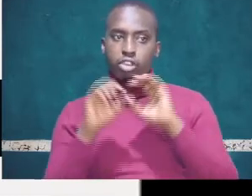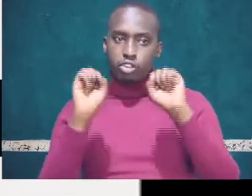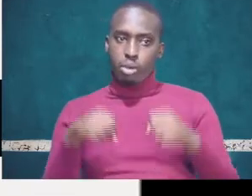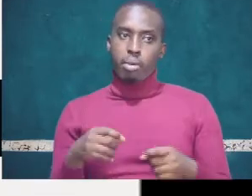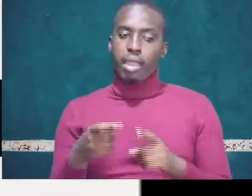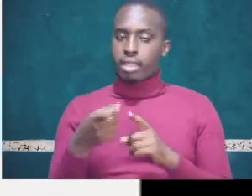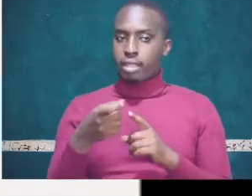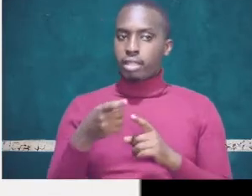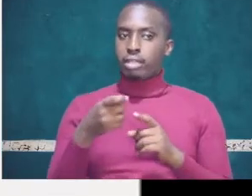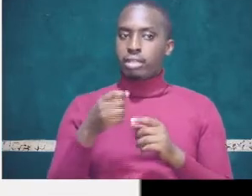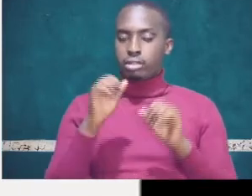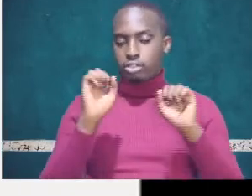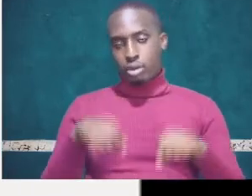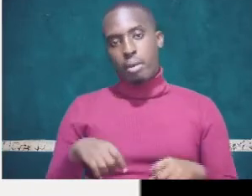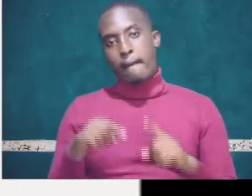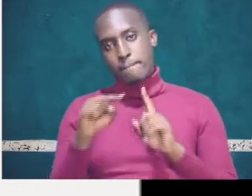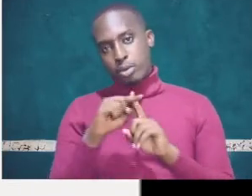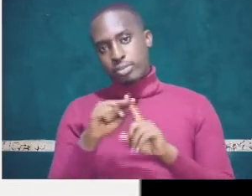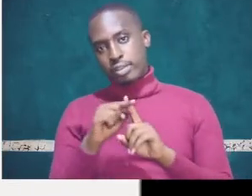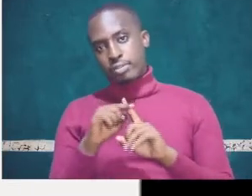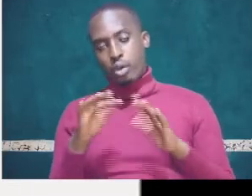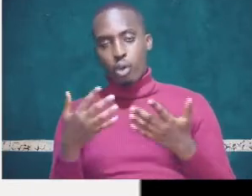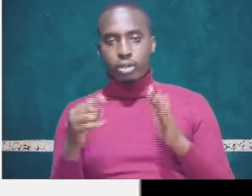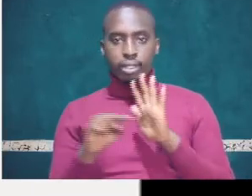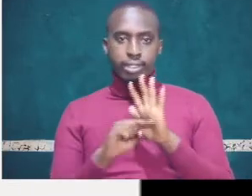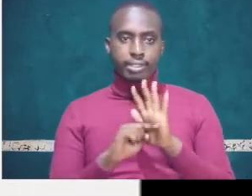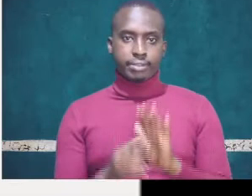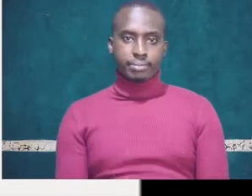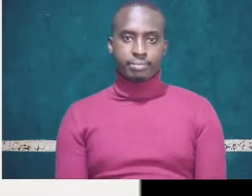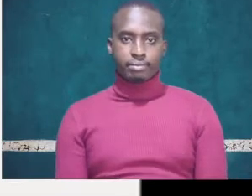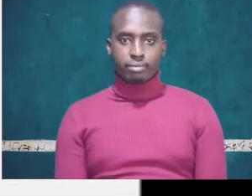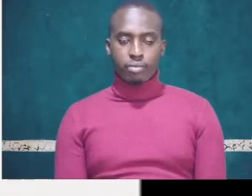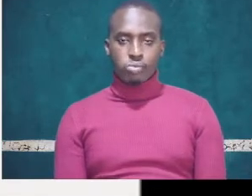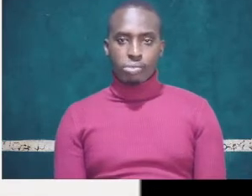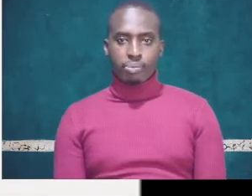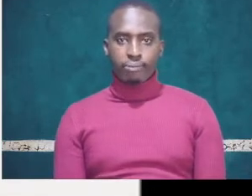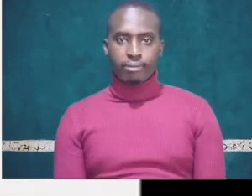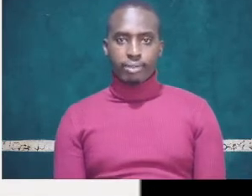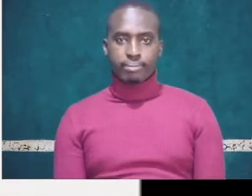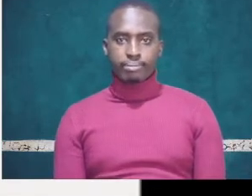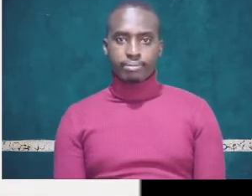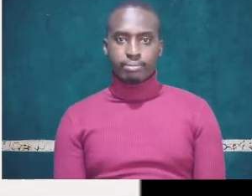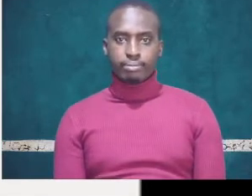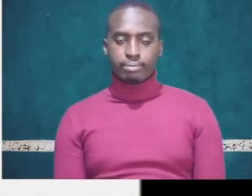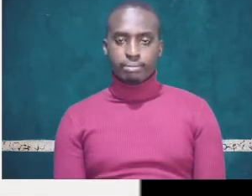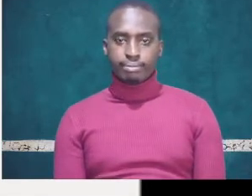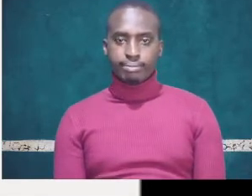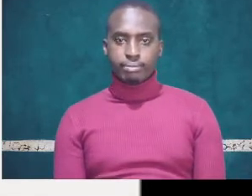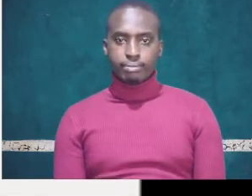be positive, a change in demand can be positive, or it can